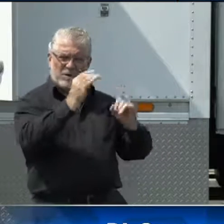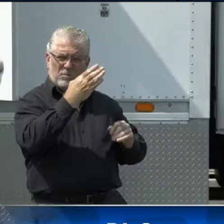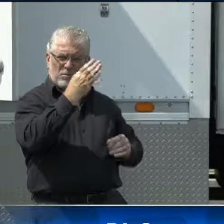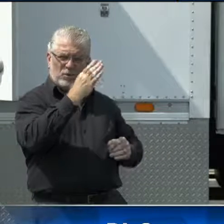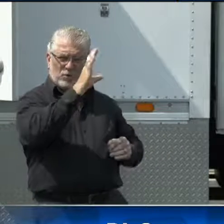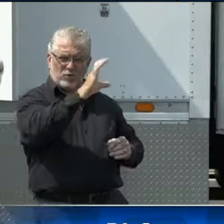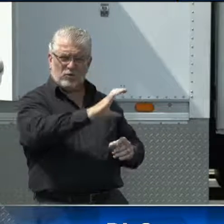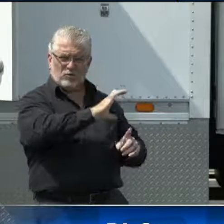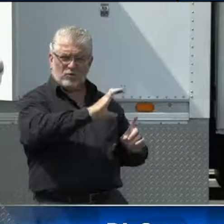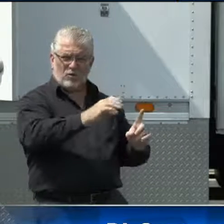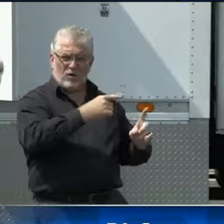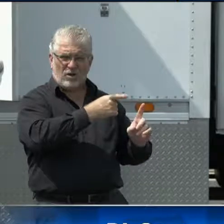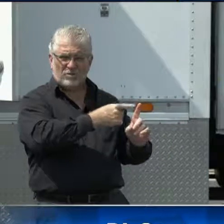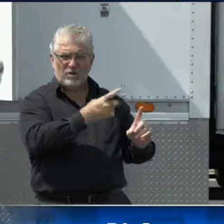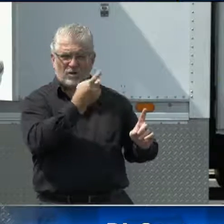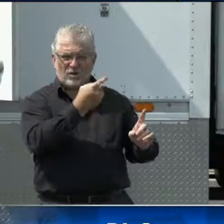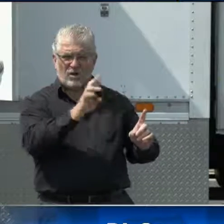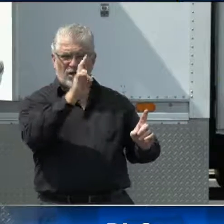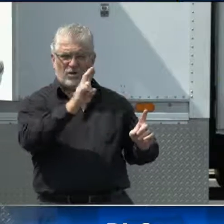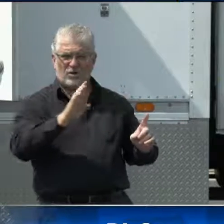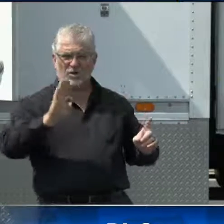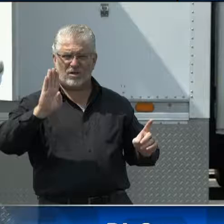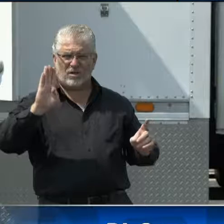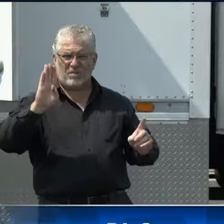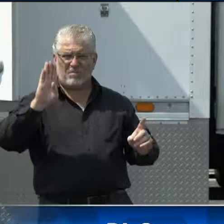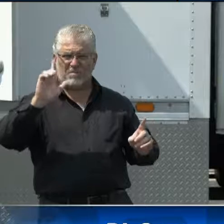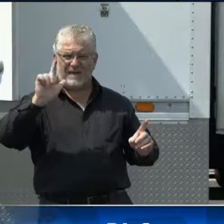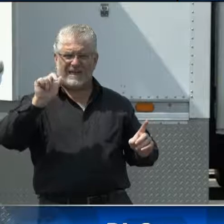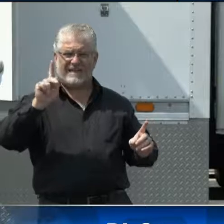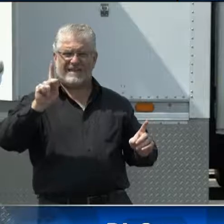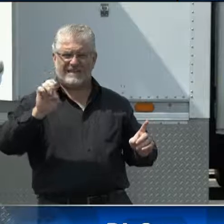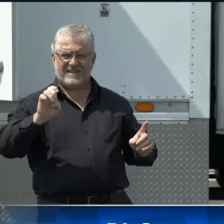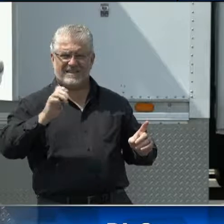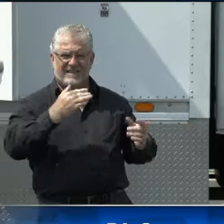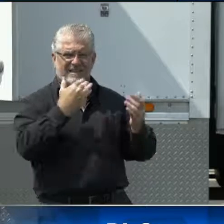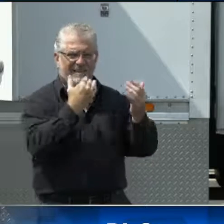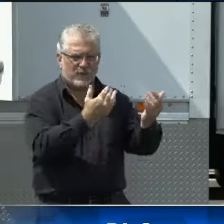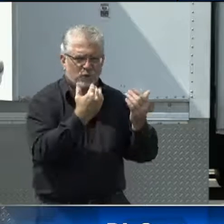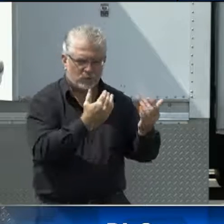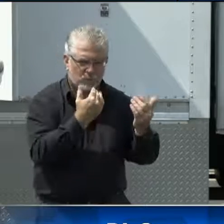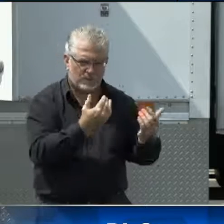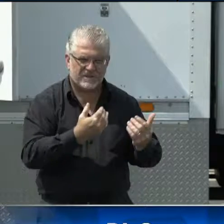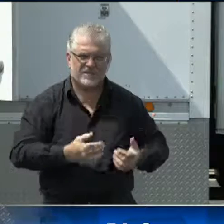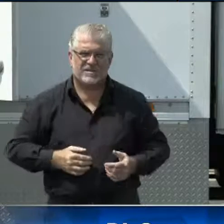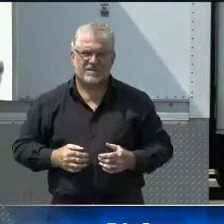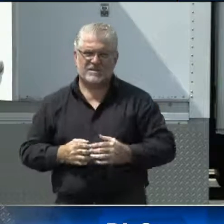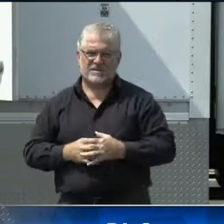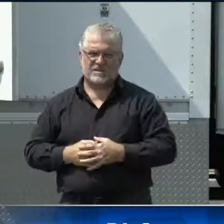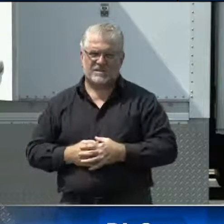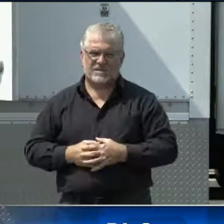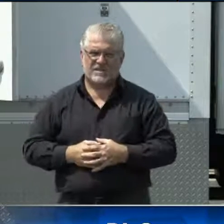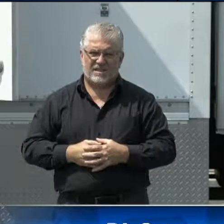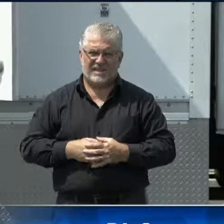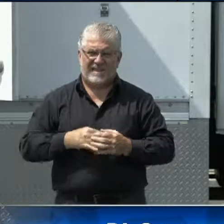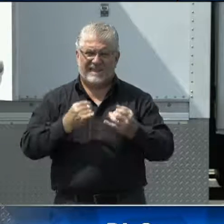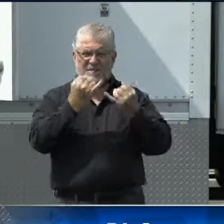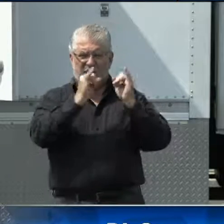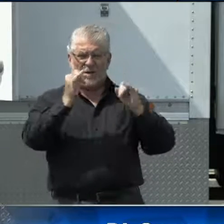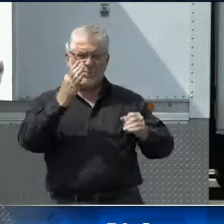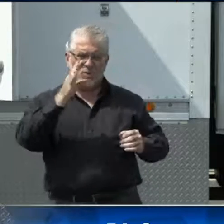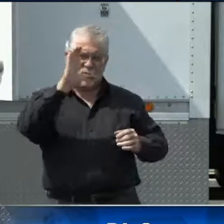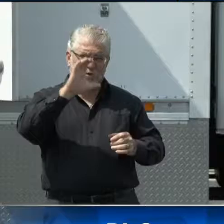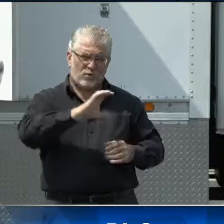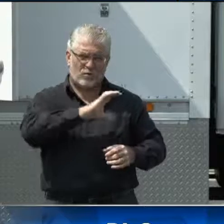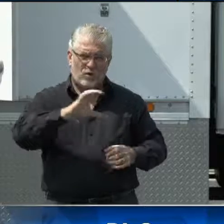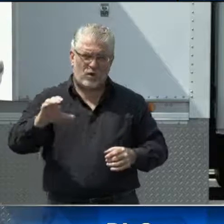Blake, thank you. Dr. Blake at the Foundation. Blue Cross, Independence Blue Cross shares Highmark's